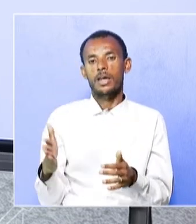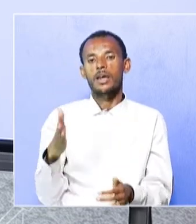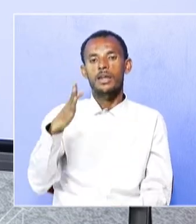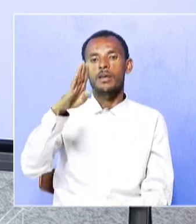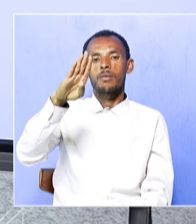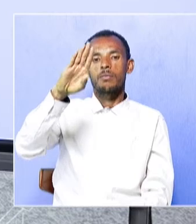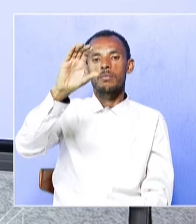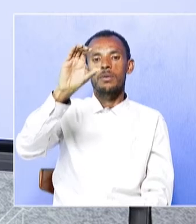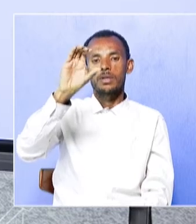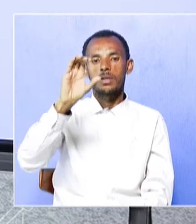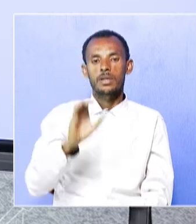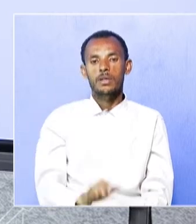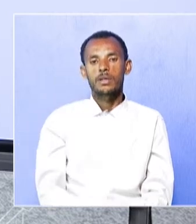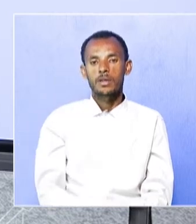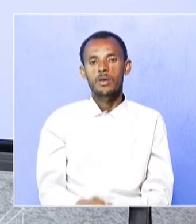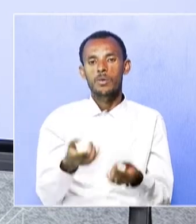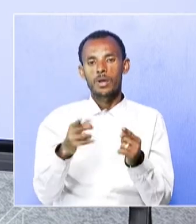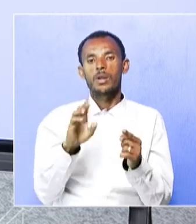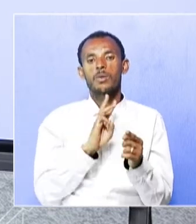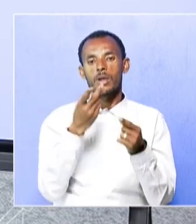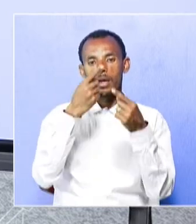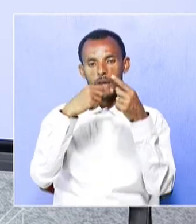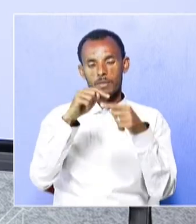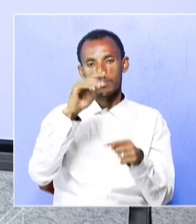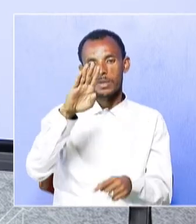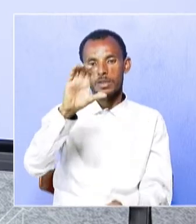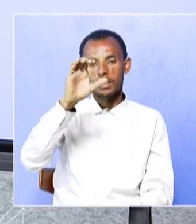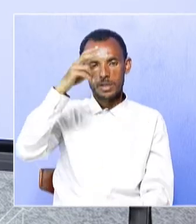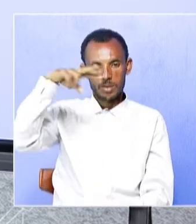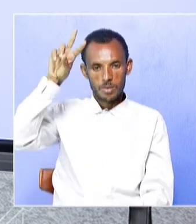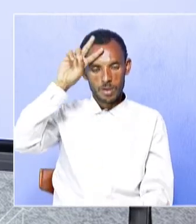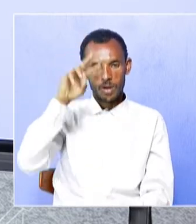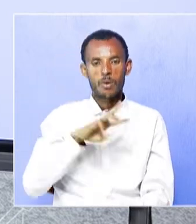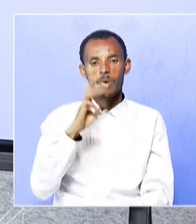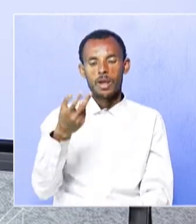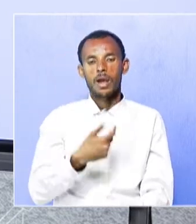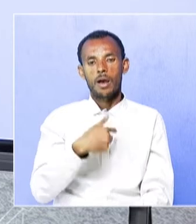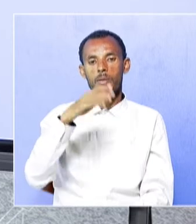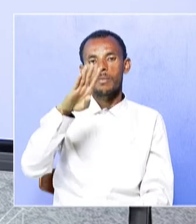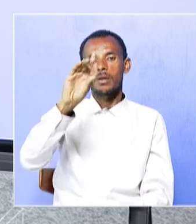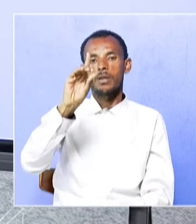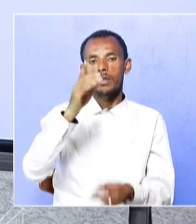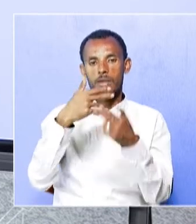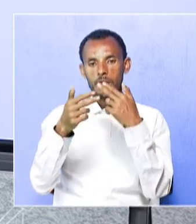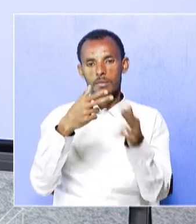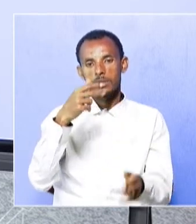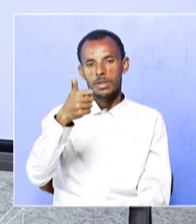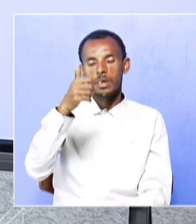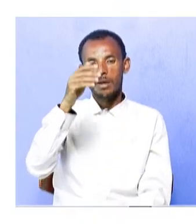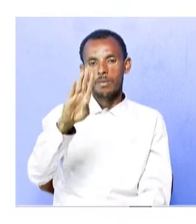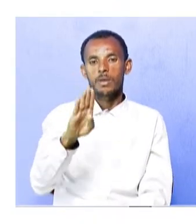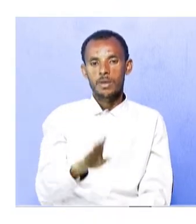right? So when we come to BC square, we have BD times AB.